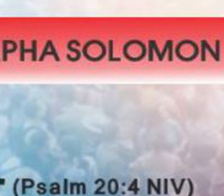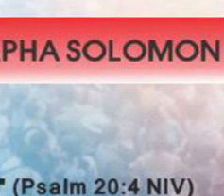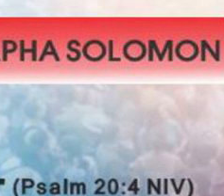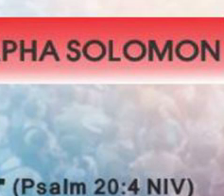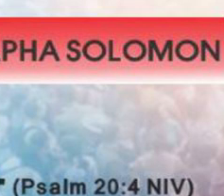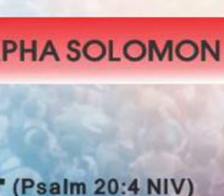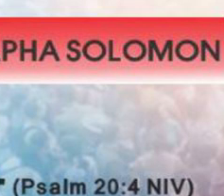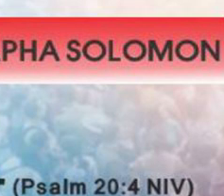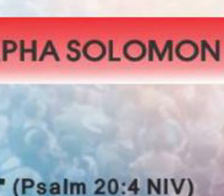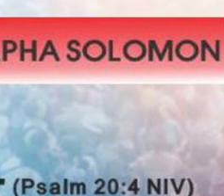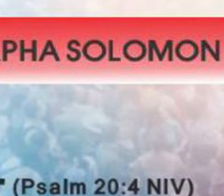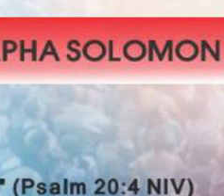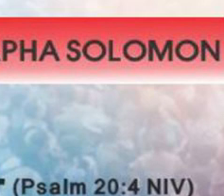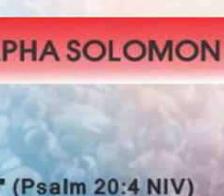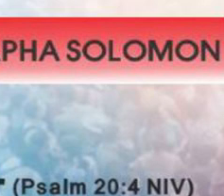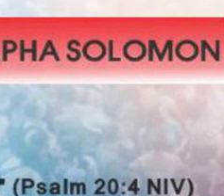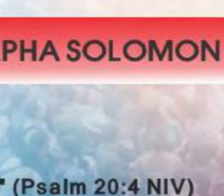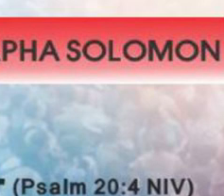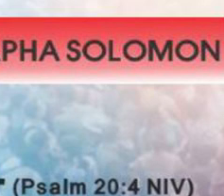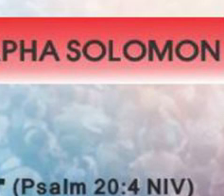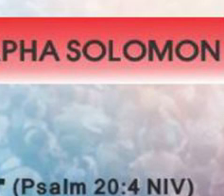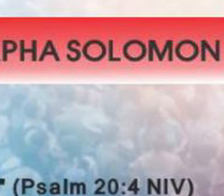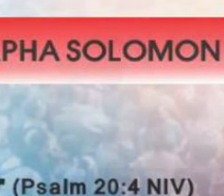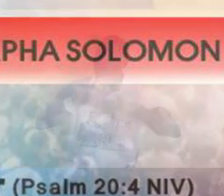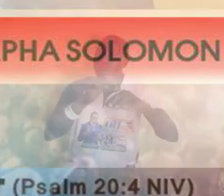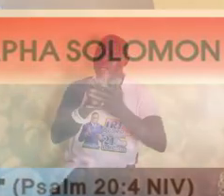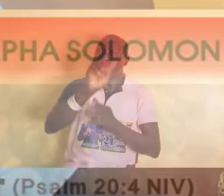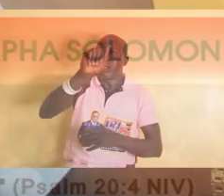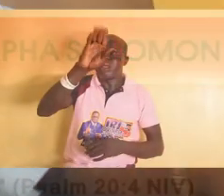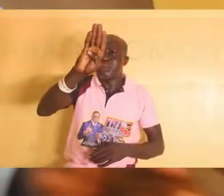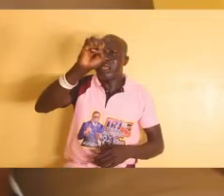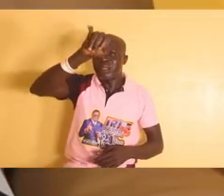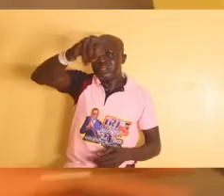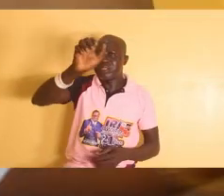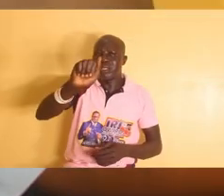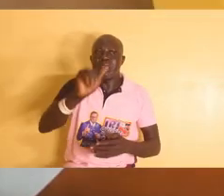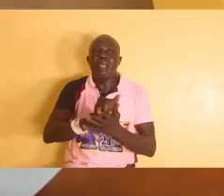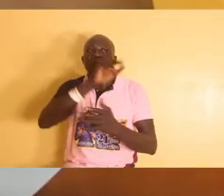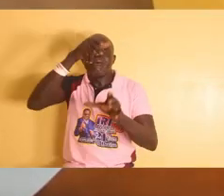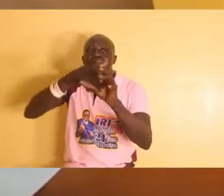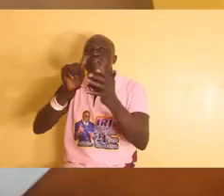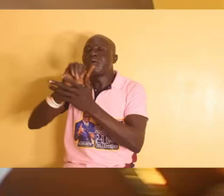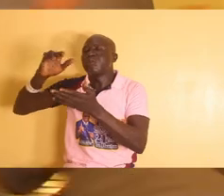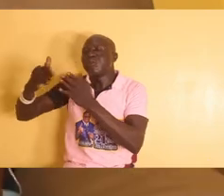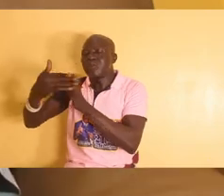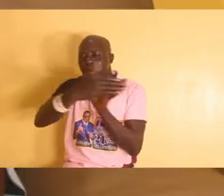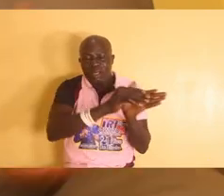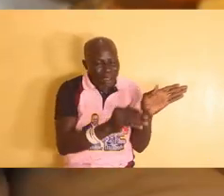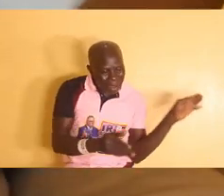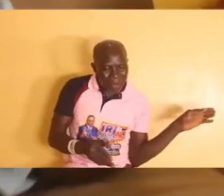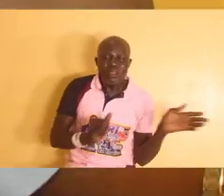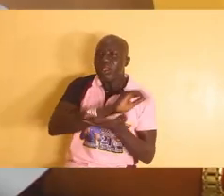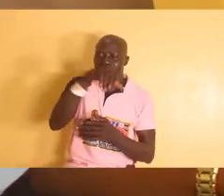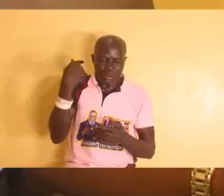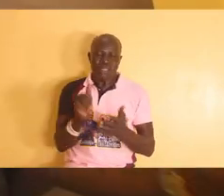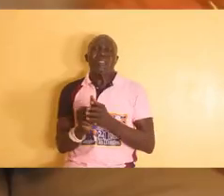hey, Kini, they call it AP before but this is Abeje but now it's Abeje filling station once you get there turn to your house and